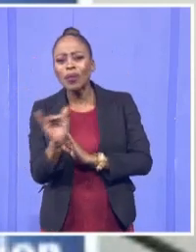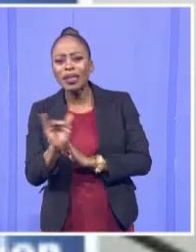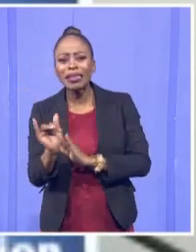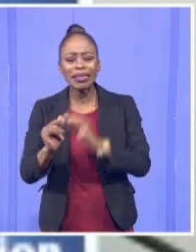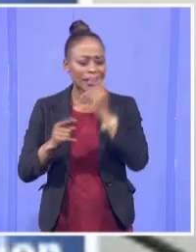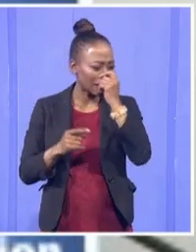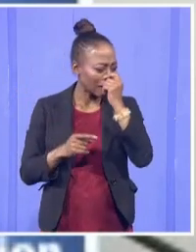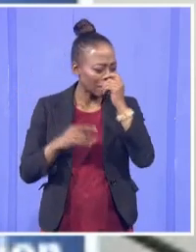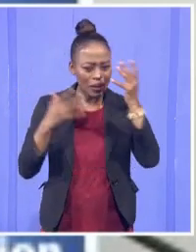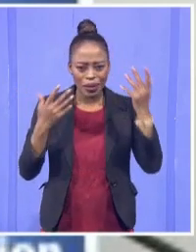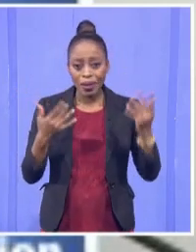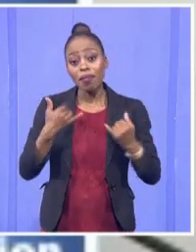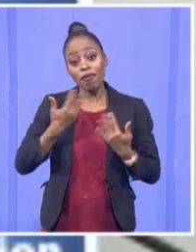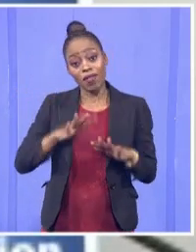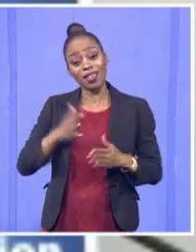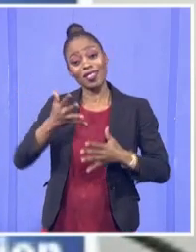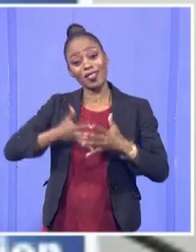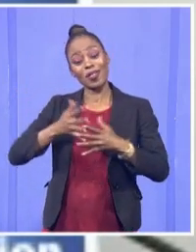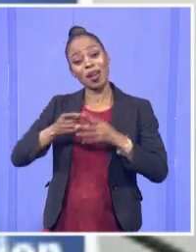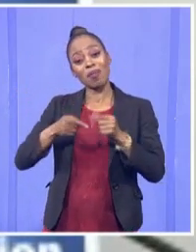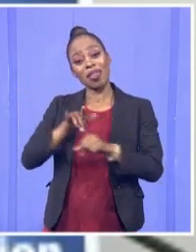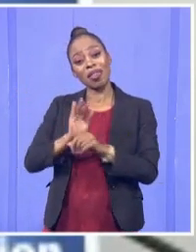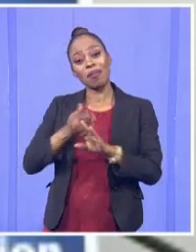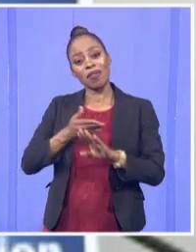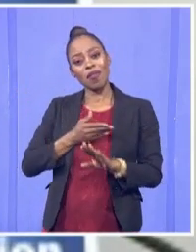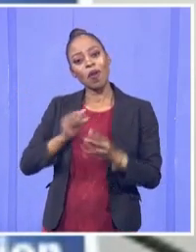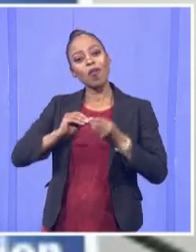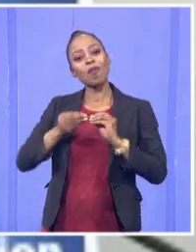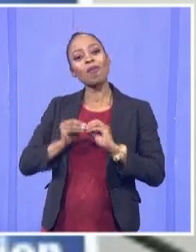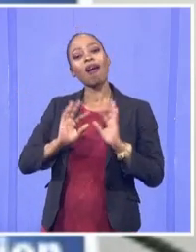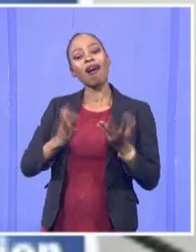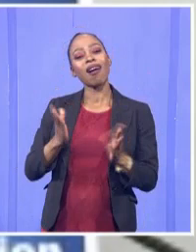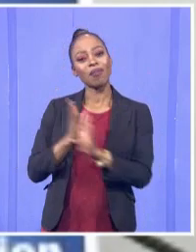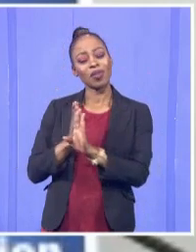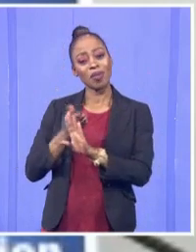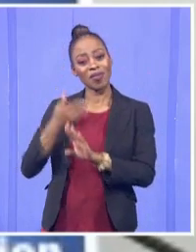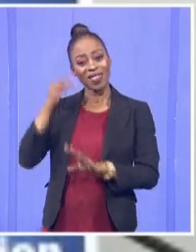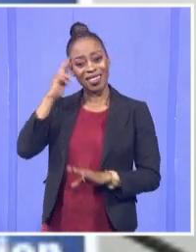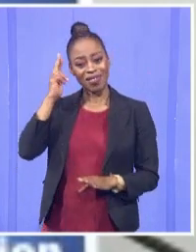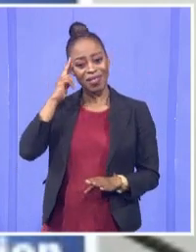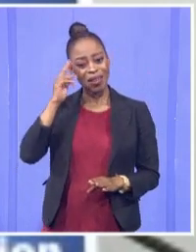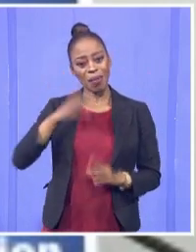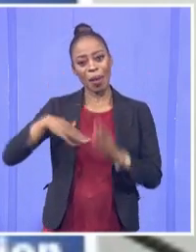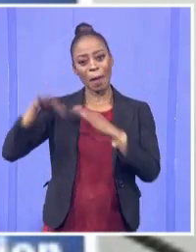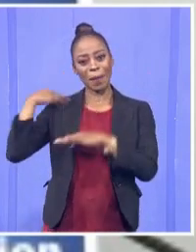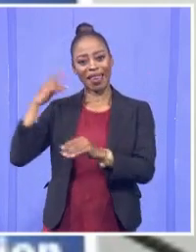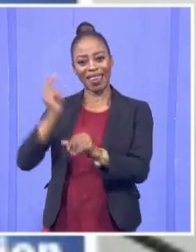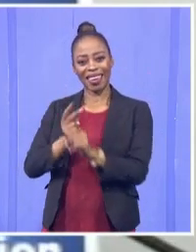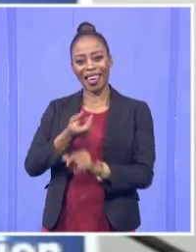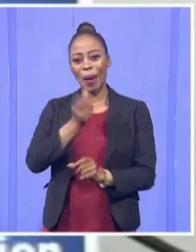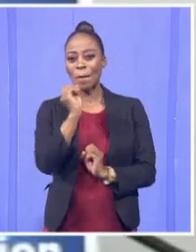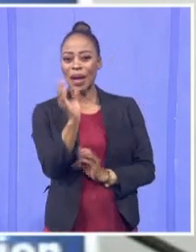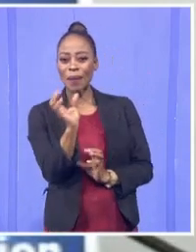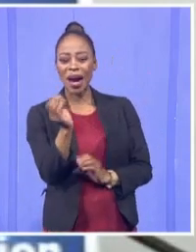I've made a joke about how to create a password. I don't want to go back there.